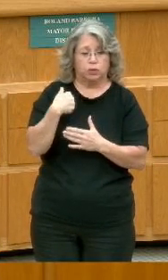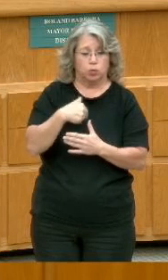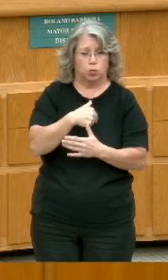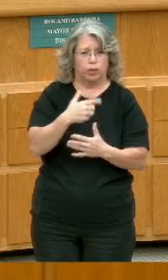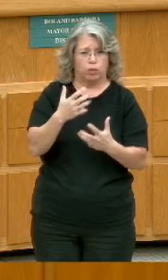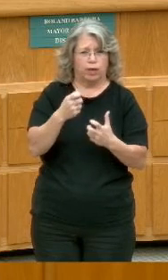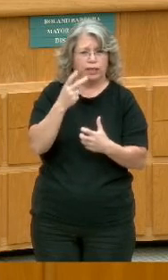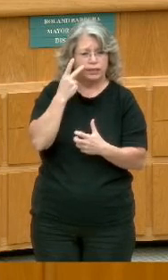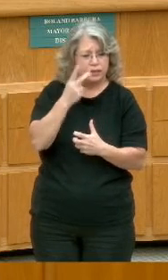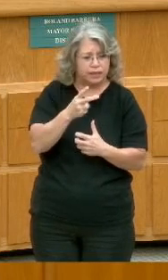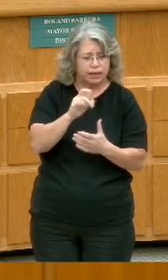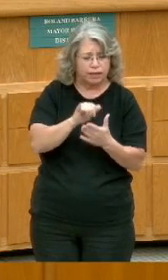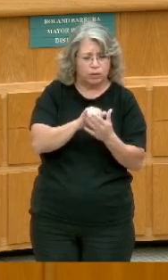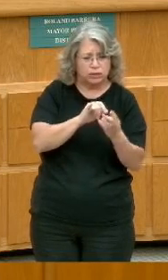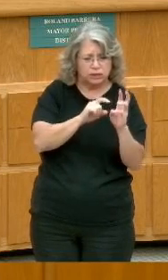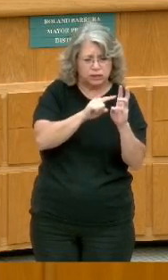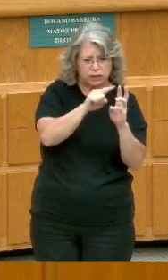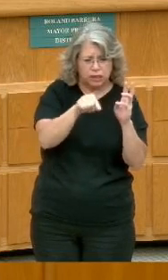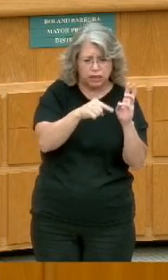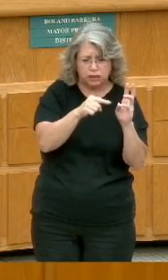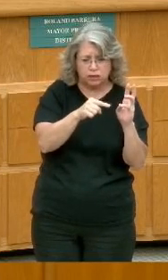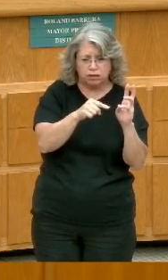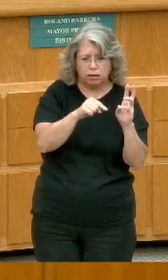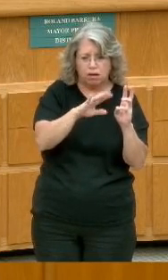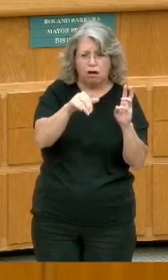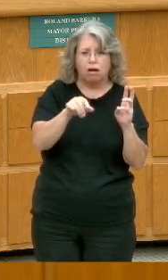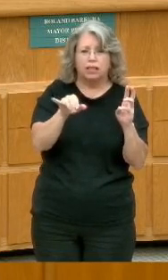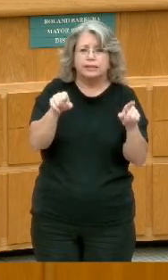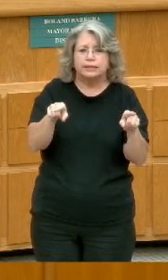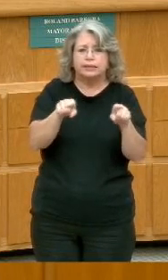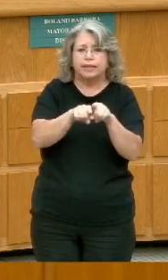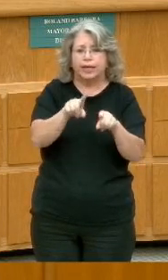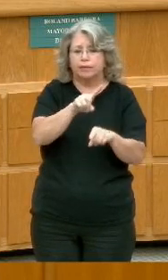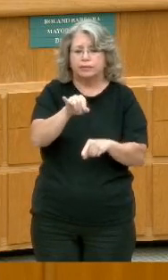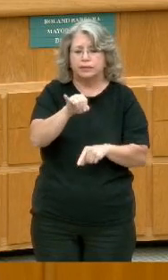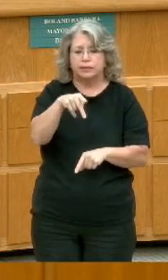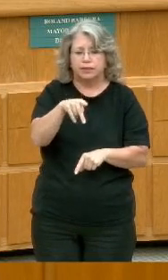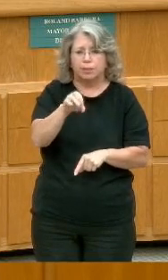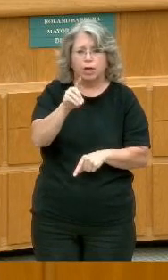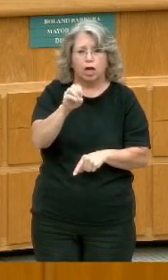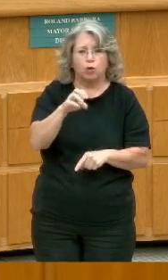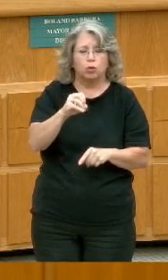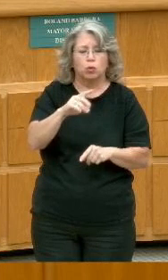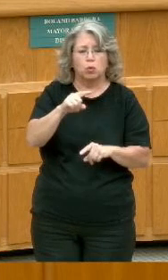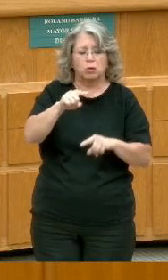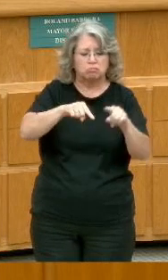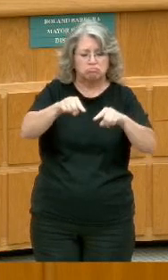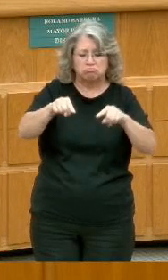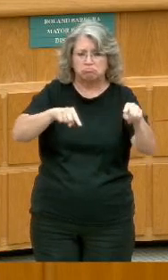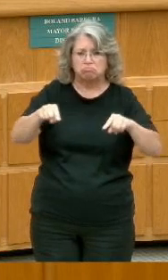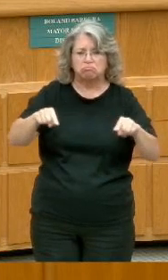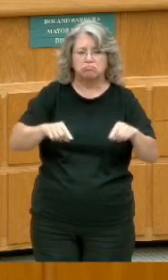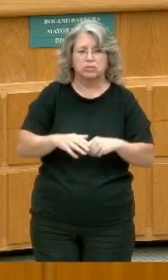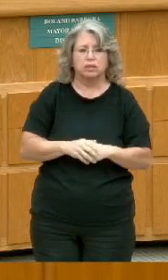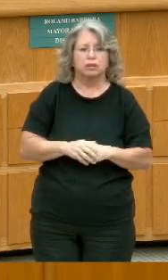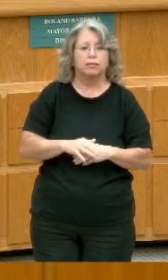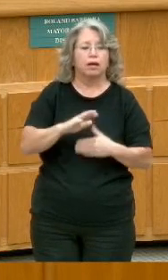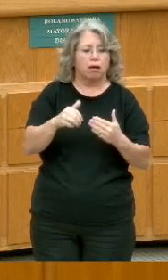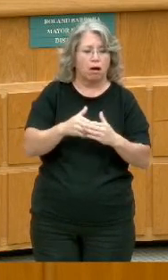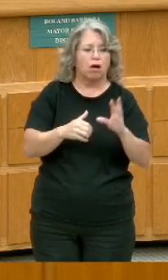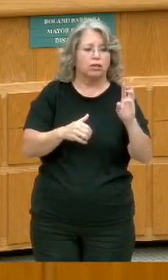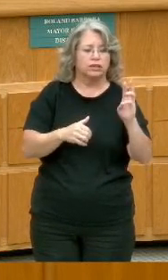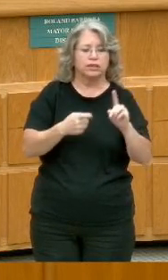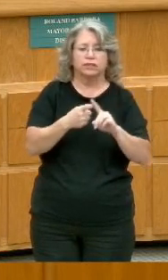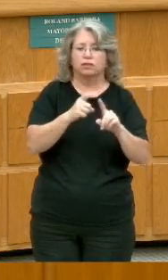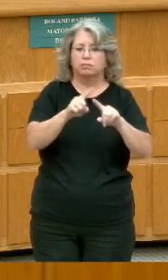6 in one zip code or more than one zip code, because they're all from the city of Corpus Christi, and all 6 are from a different zip code, so they're